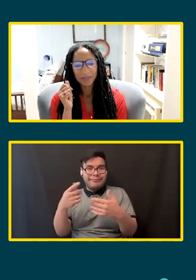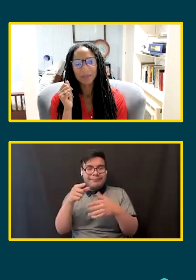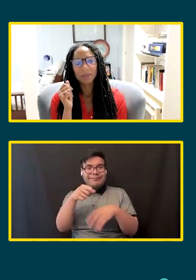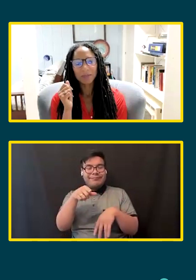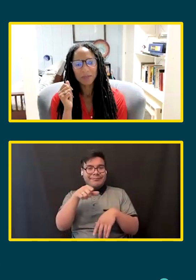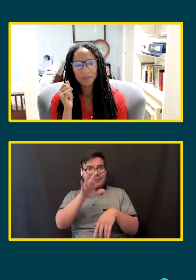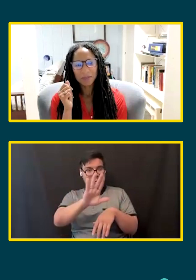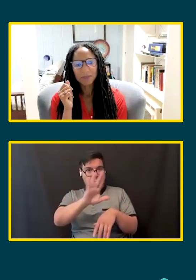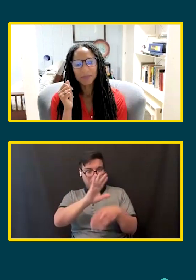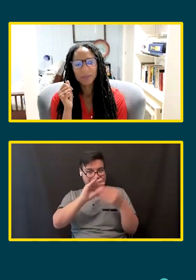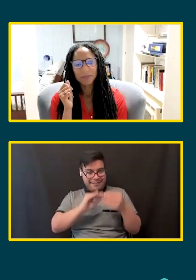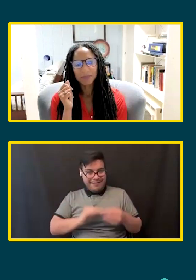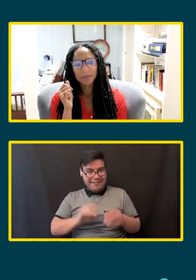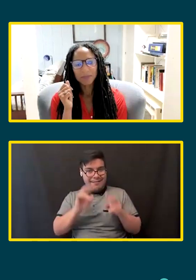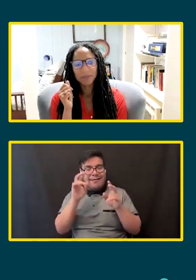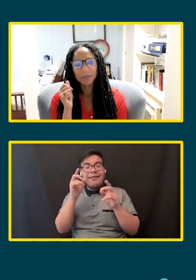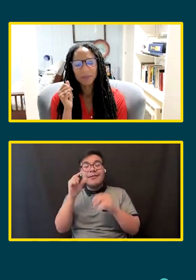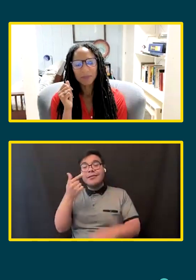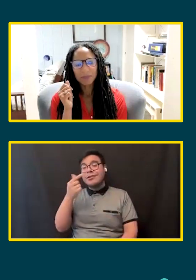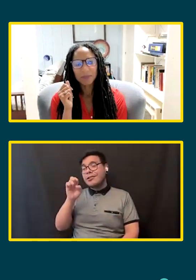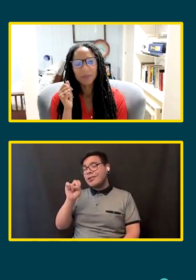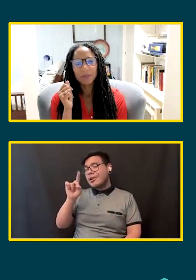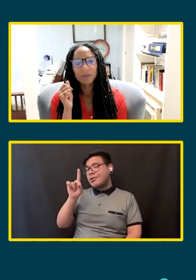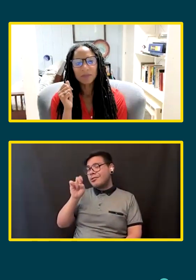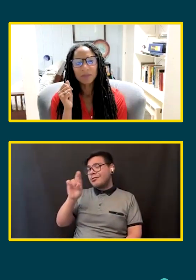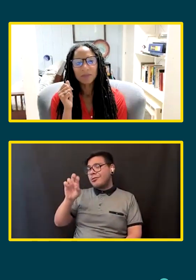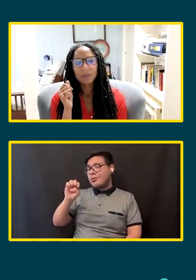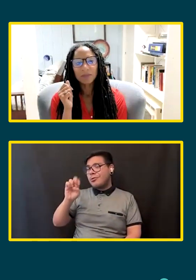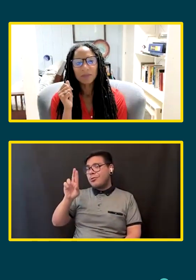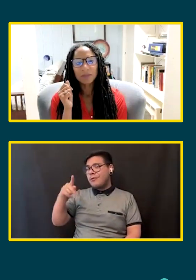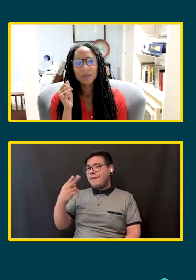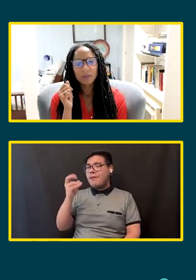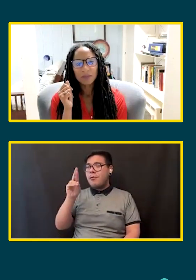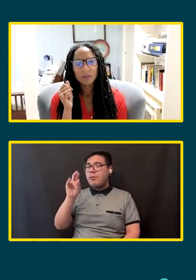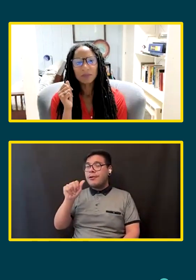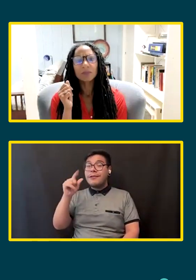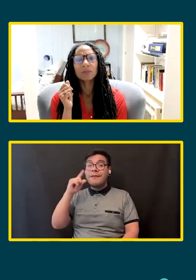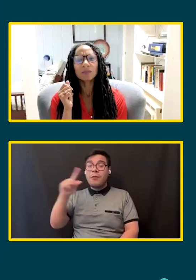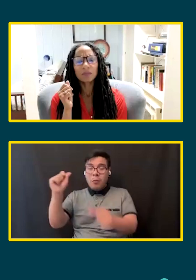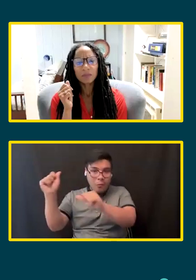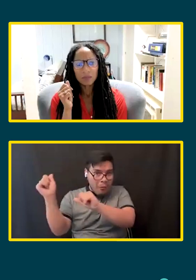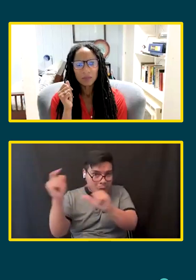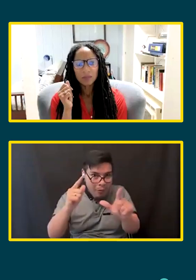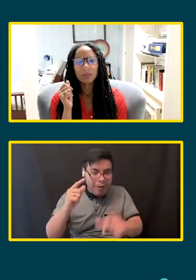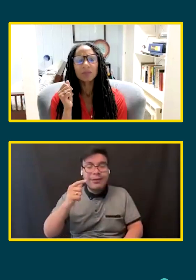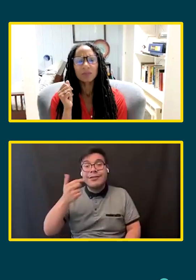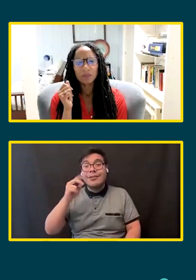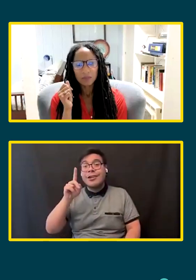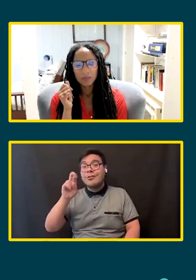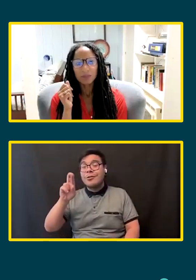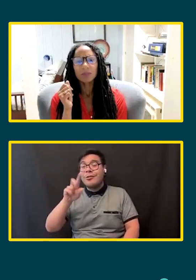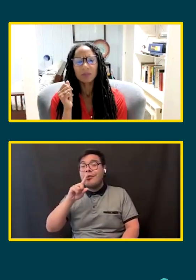which is that gender euphoria is for everybody and gender affirming care is for